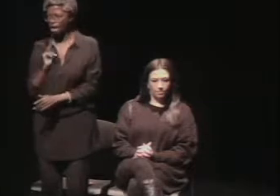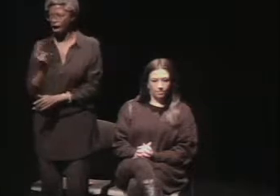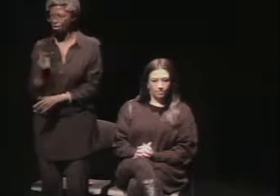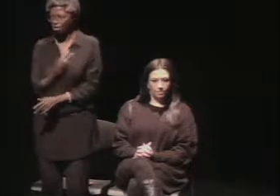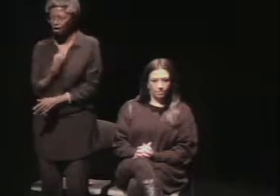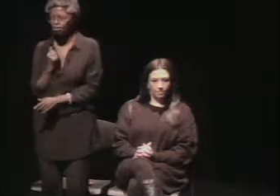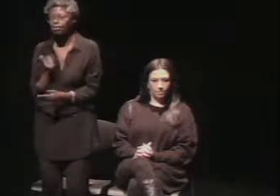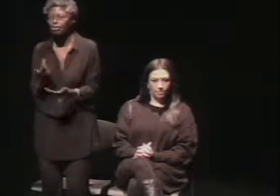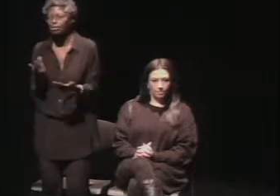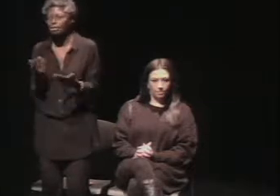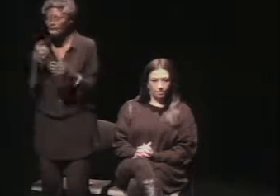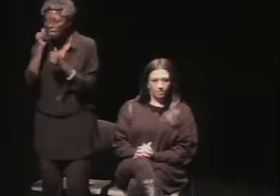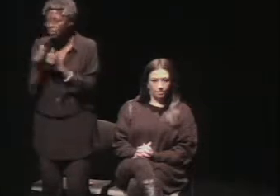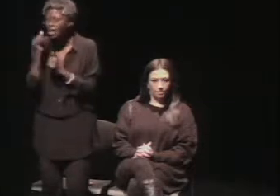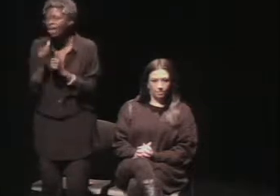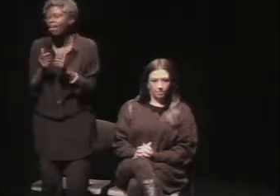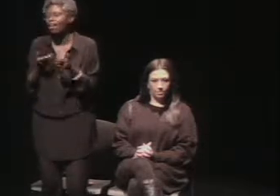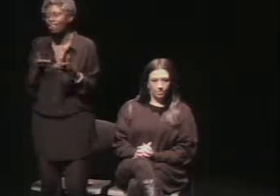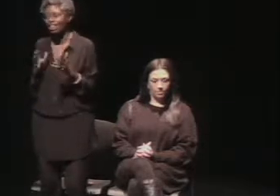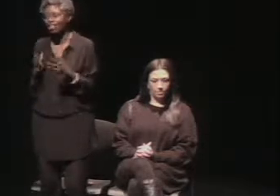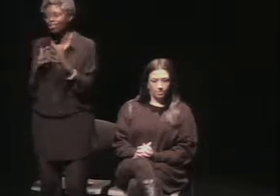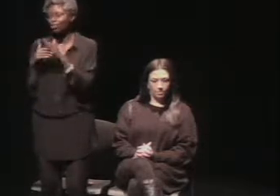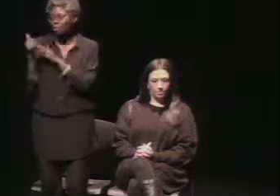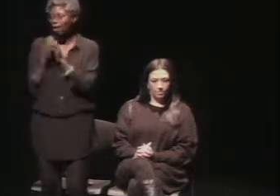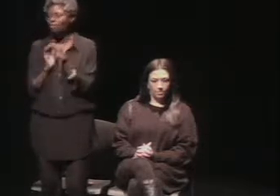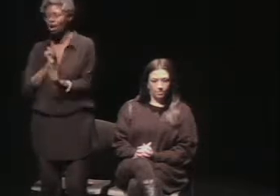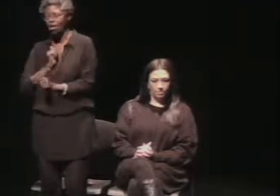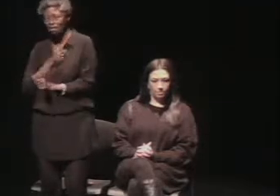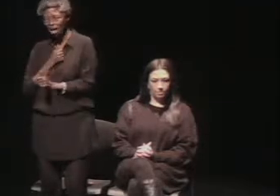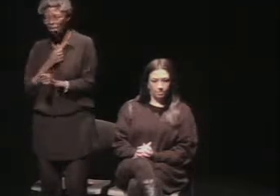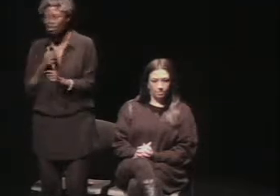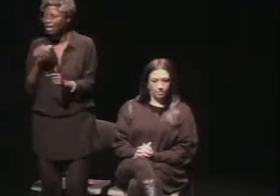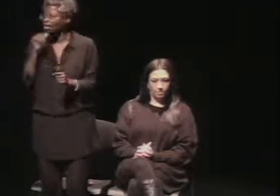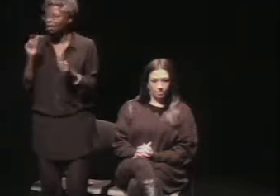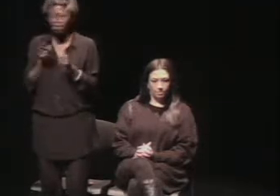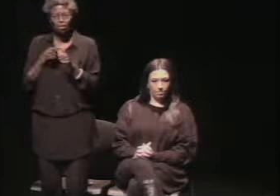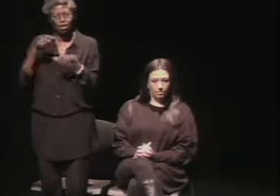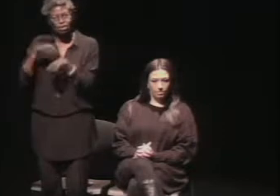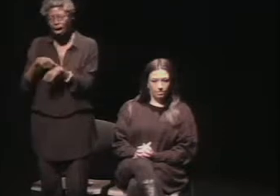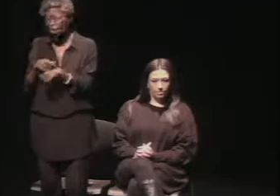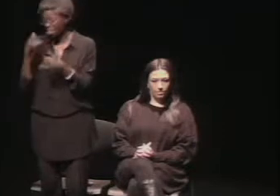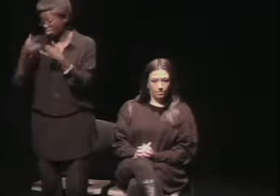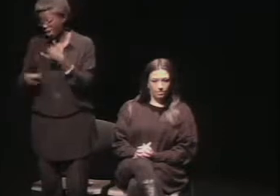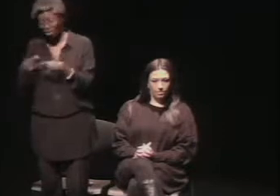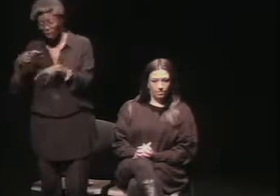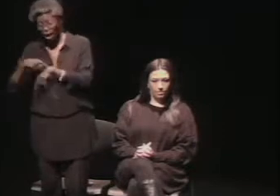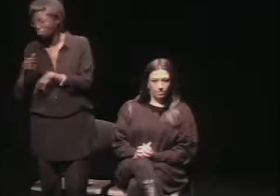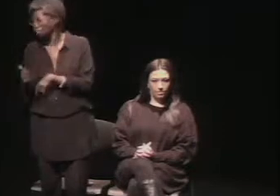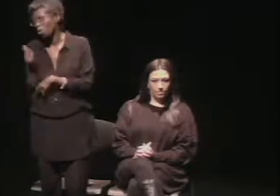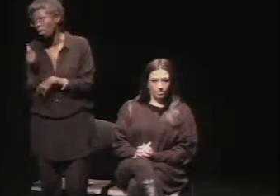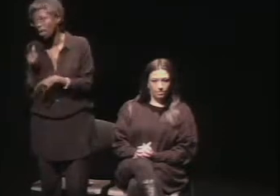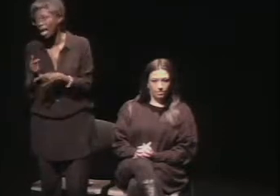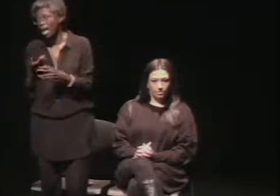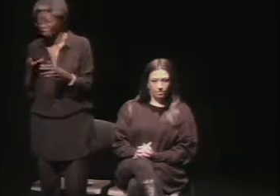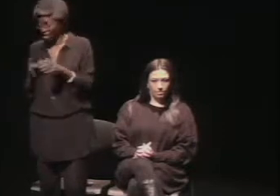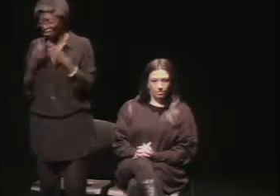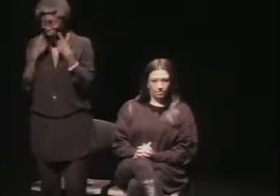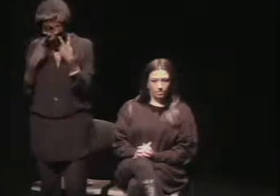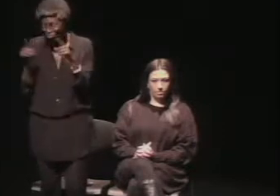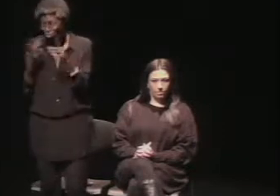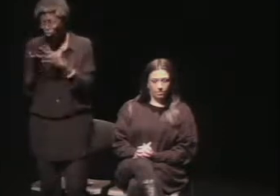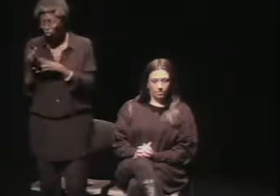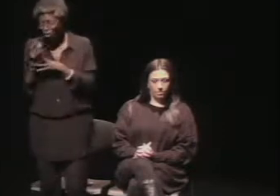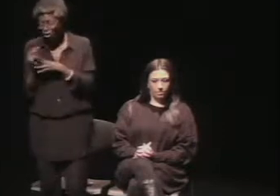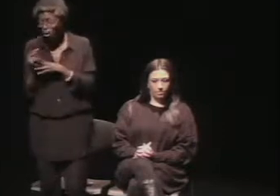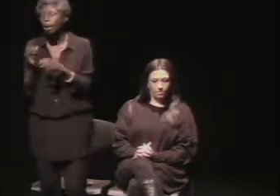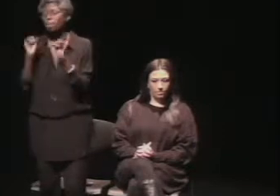out, that allow us to comfort ourselves, possibly, that this is not the first time and it won't be the last time, and getting through is possible.